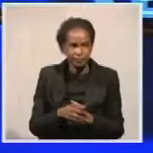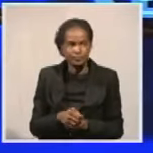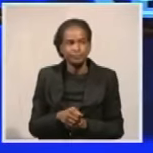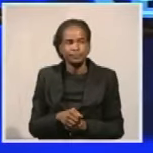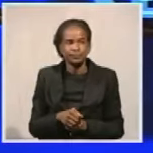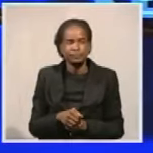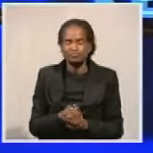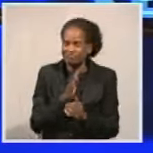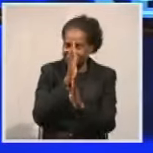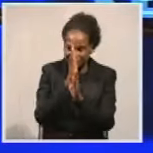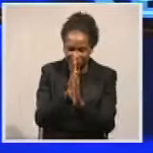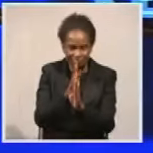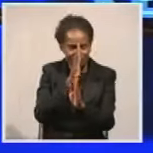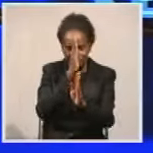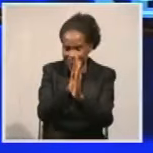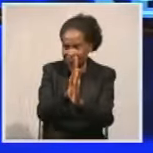processes